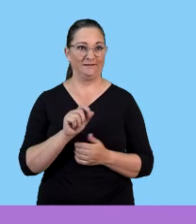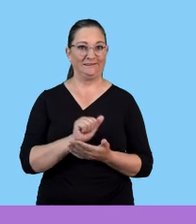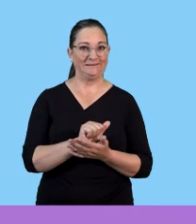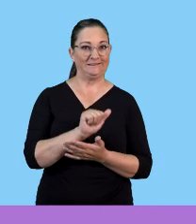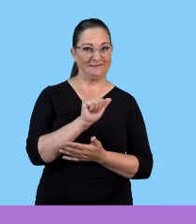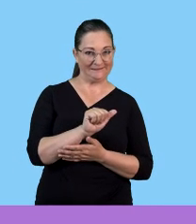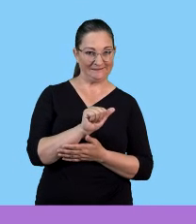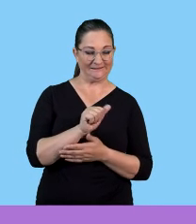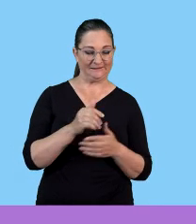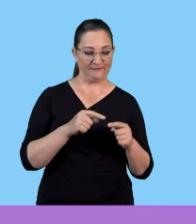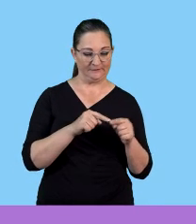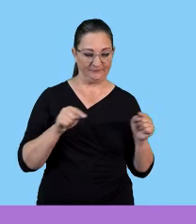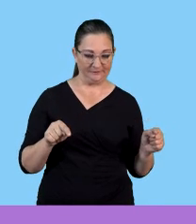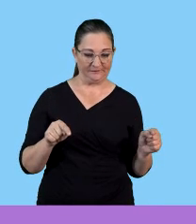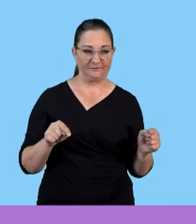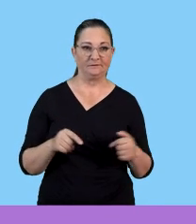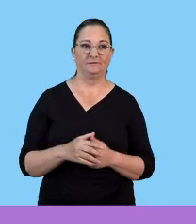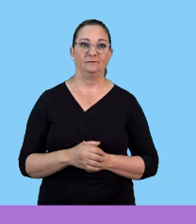the width is 16.